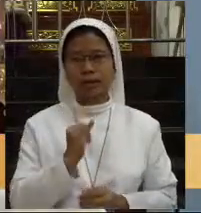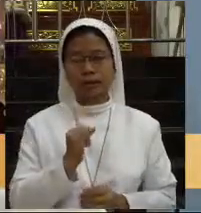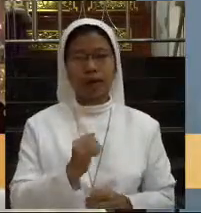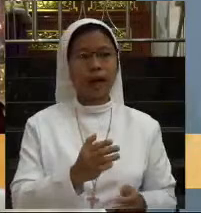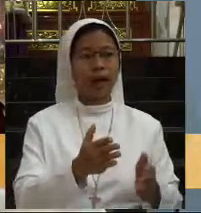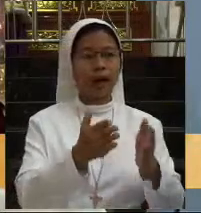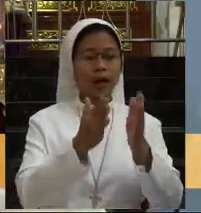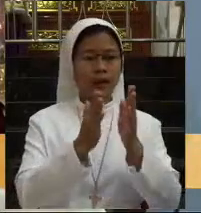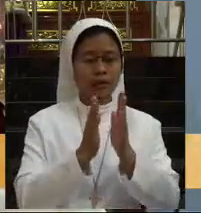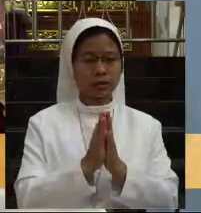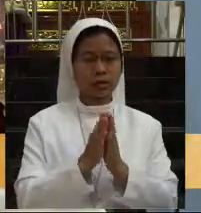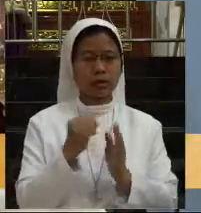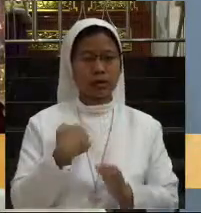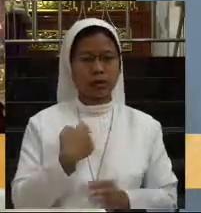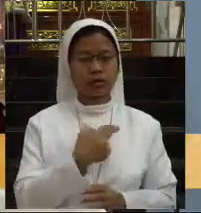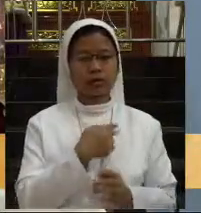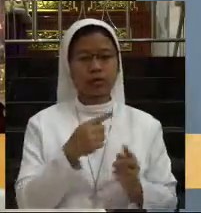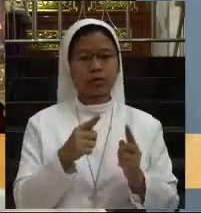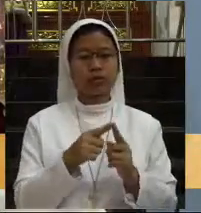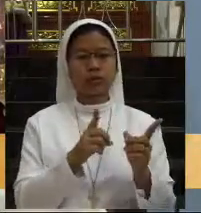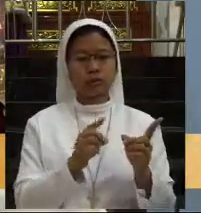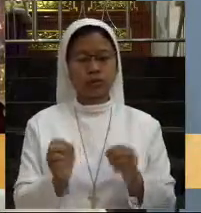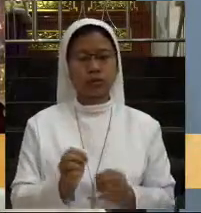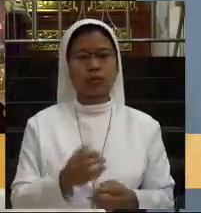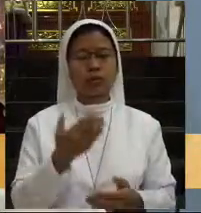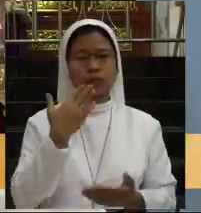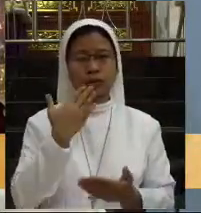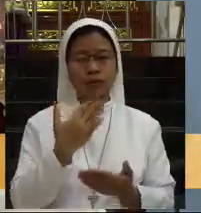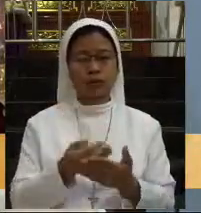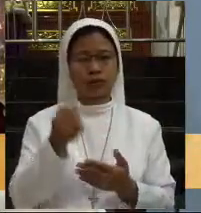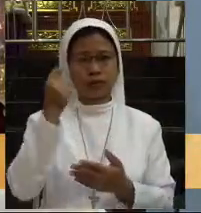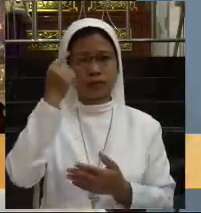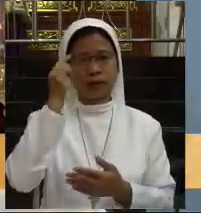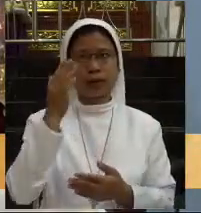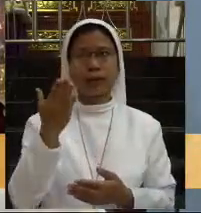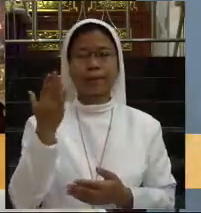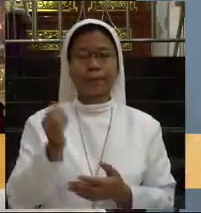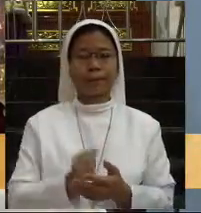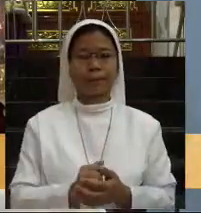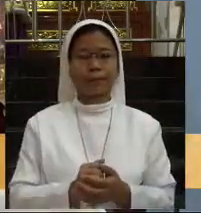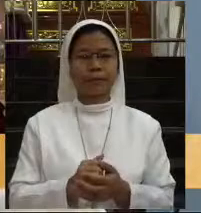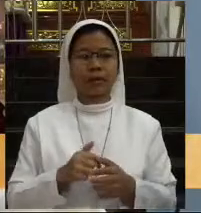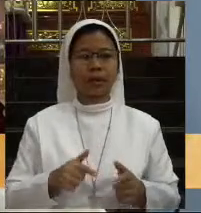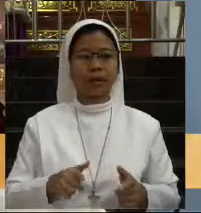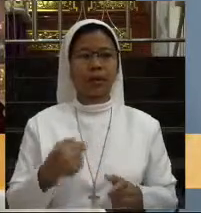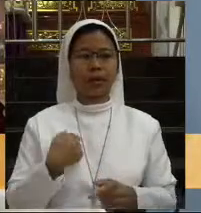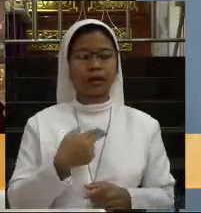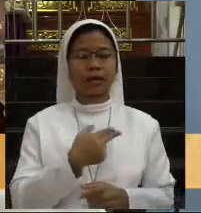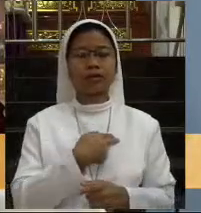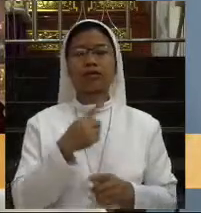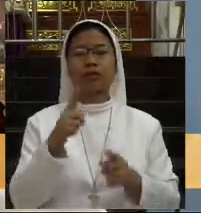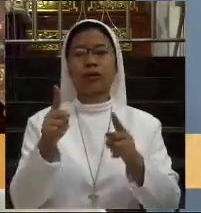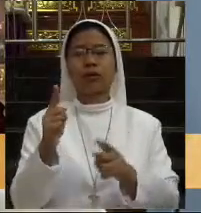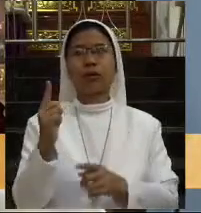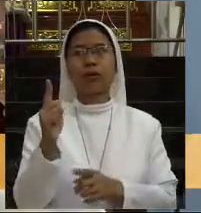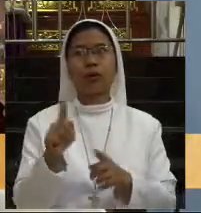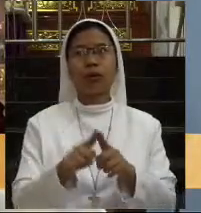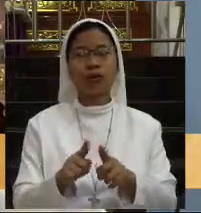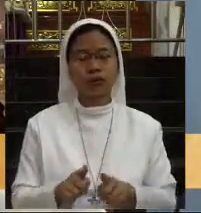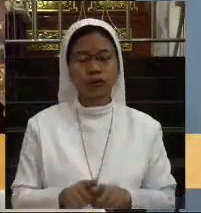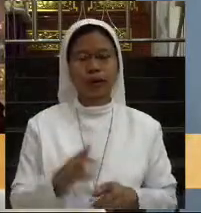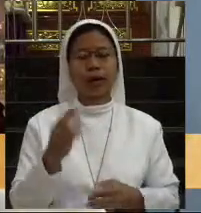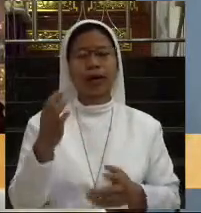do. In our case, that is also our day-by-day